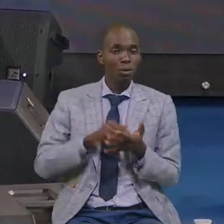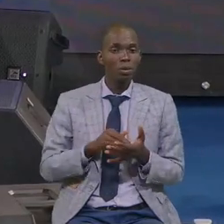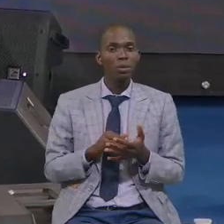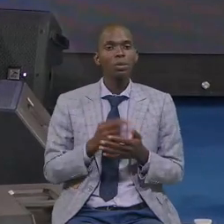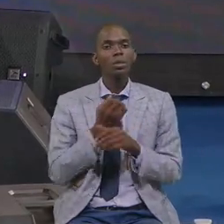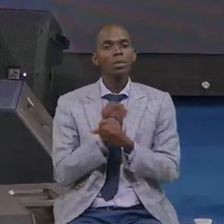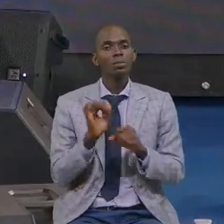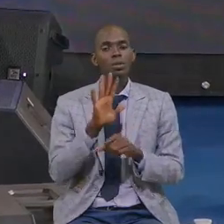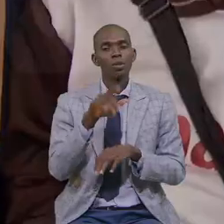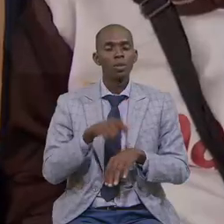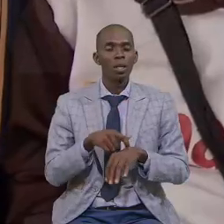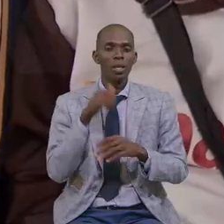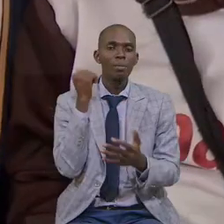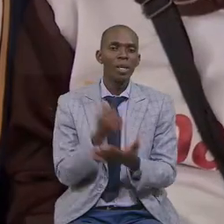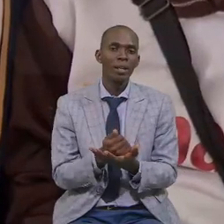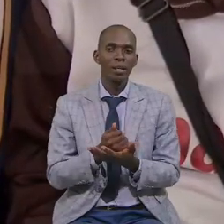time." Amen? Amen.